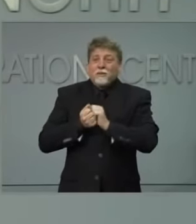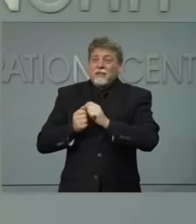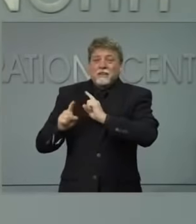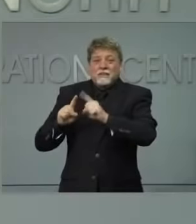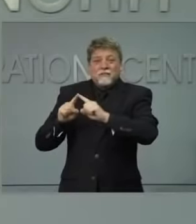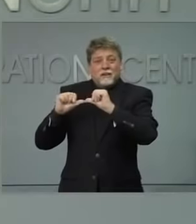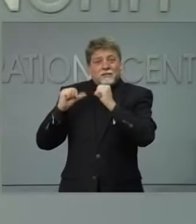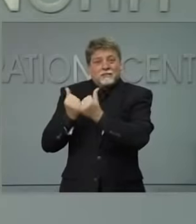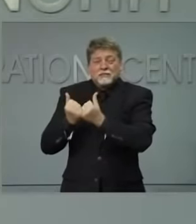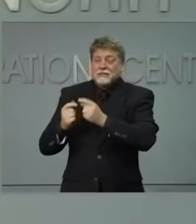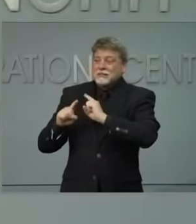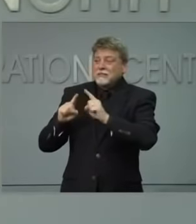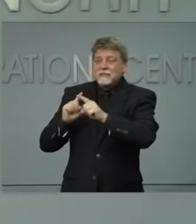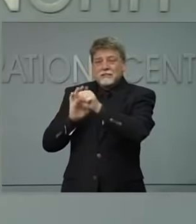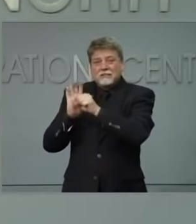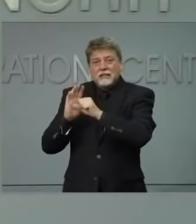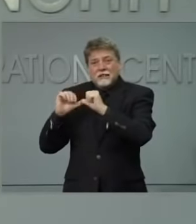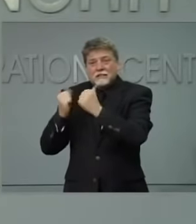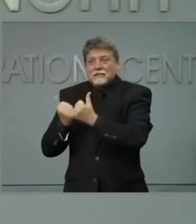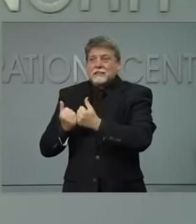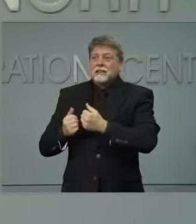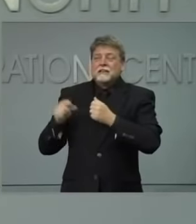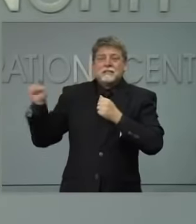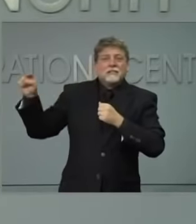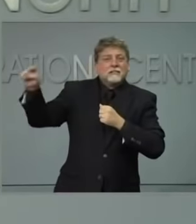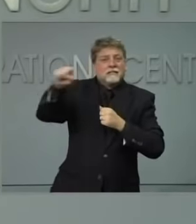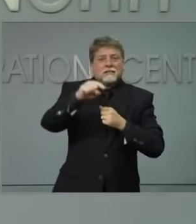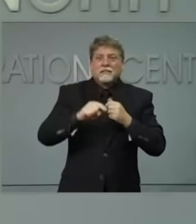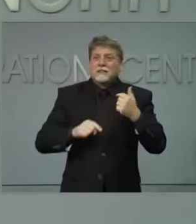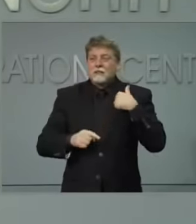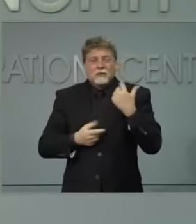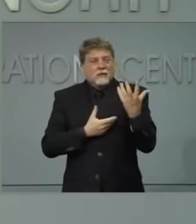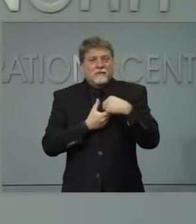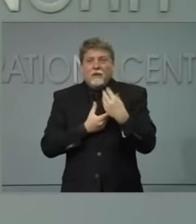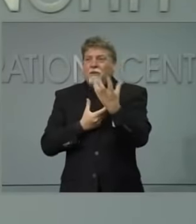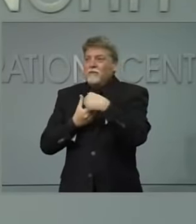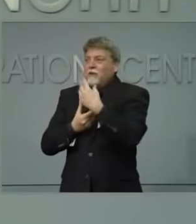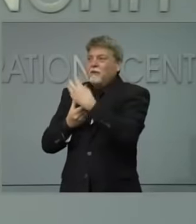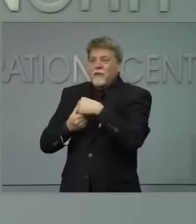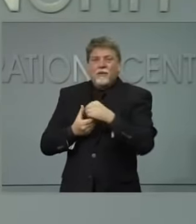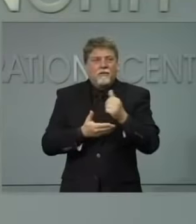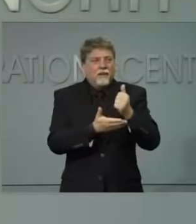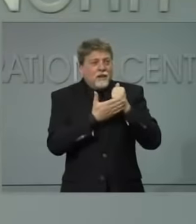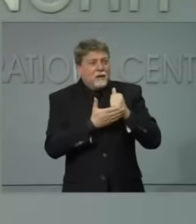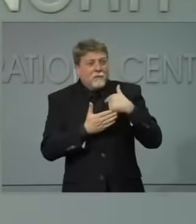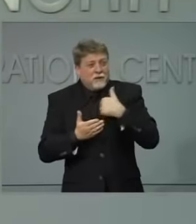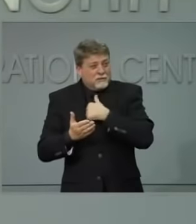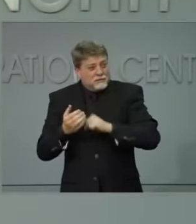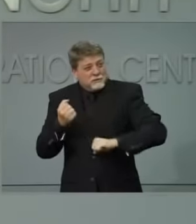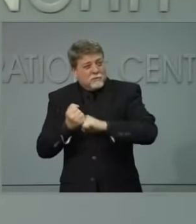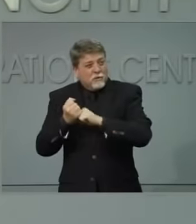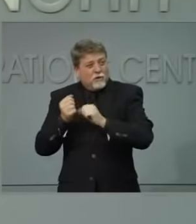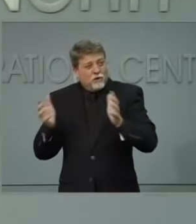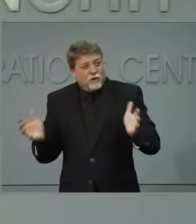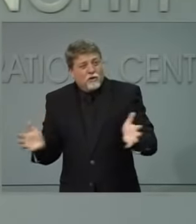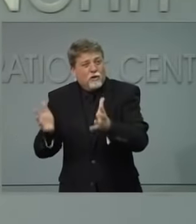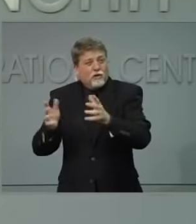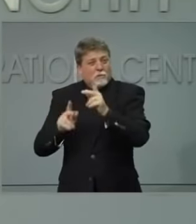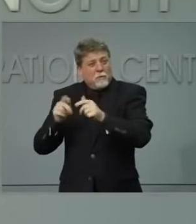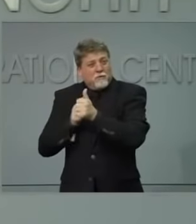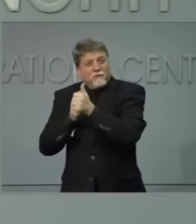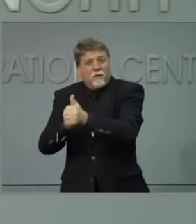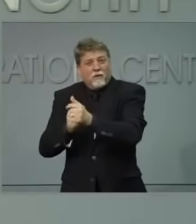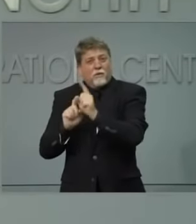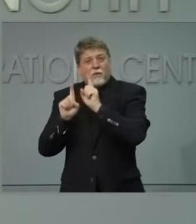take action. Our ABC boards and law enforcement have stepped up to take action, and we need to continue